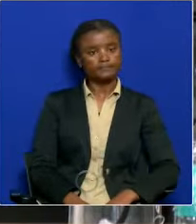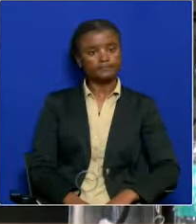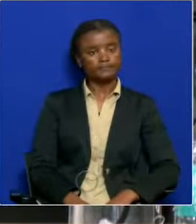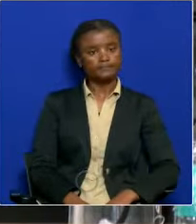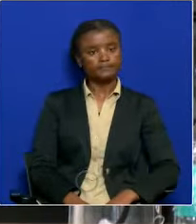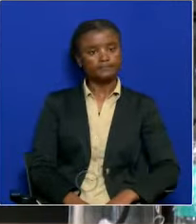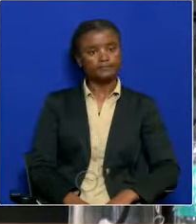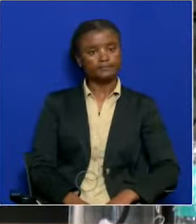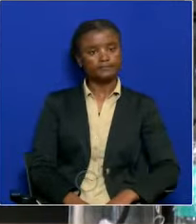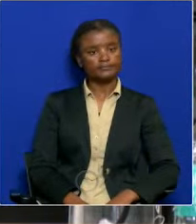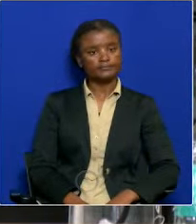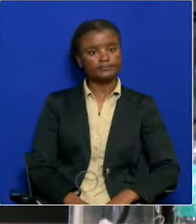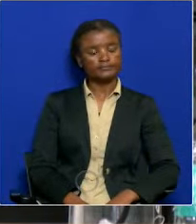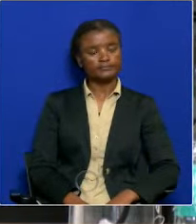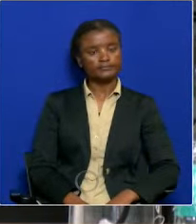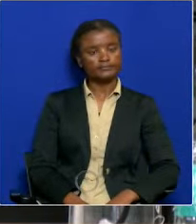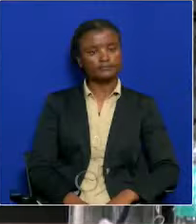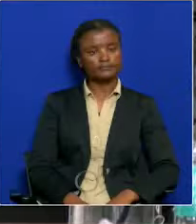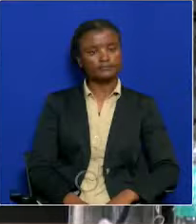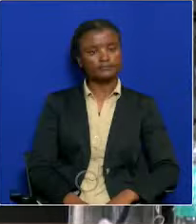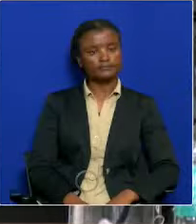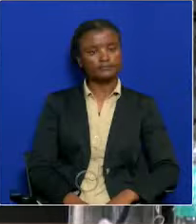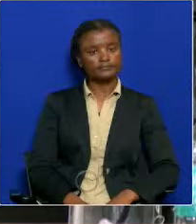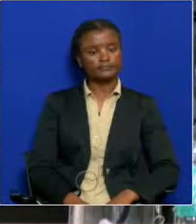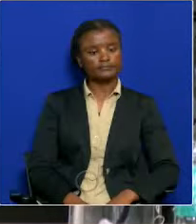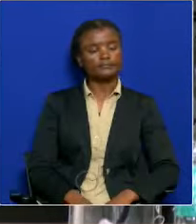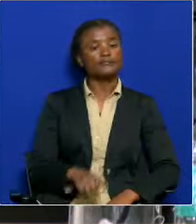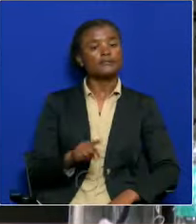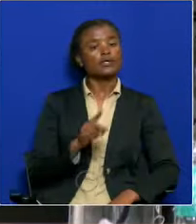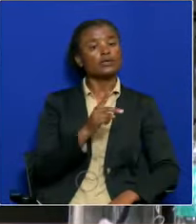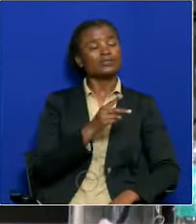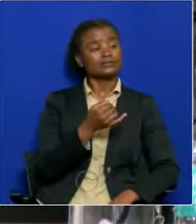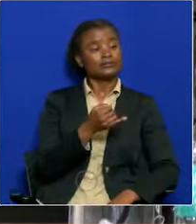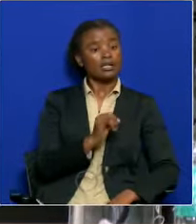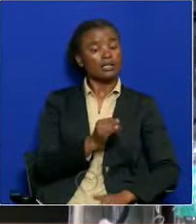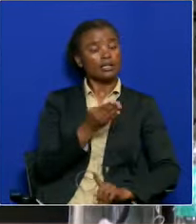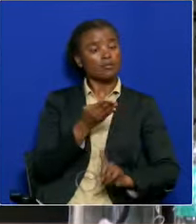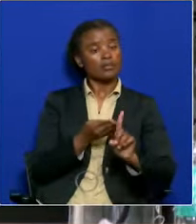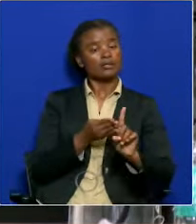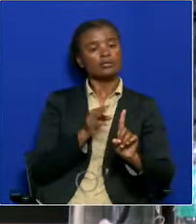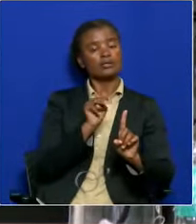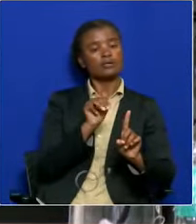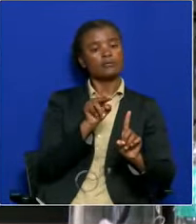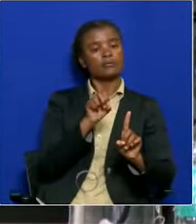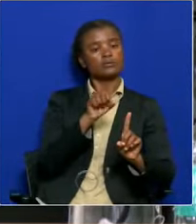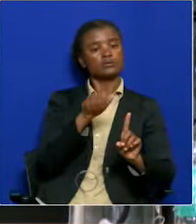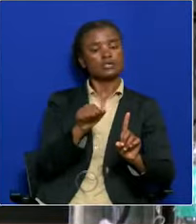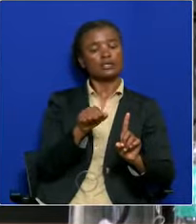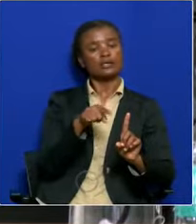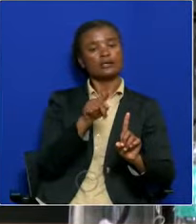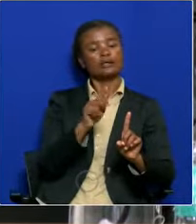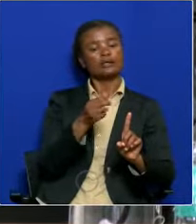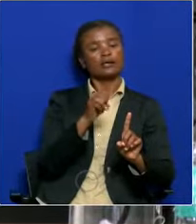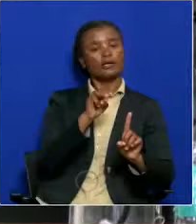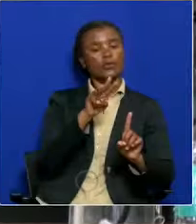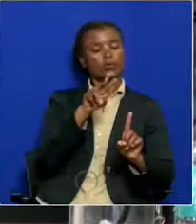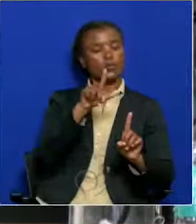And then still related to Musa Kaula, if I'll take you back to page 38.